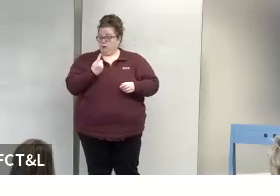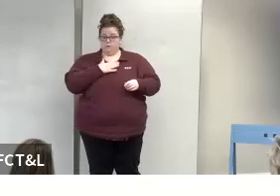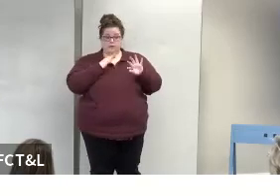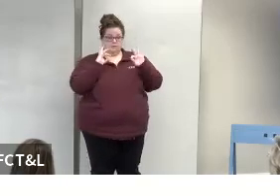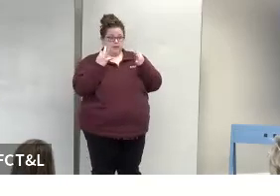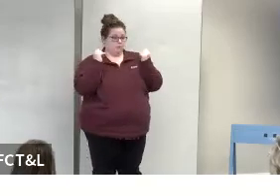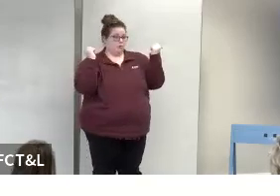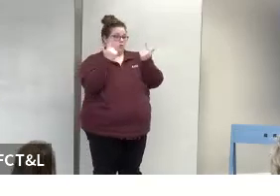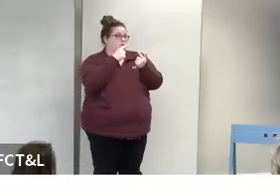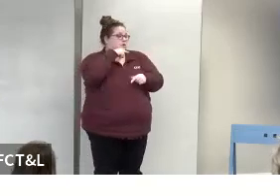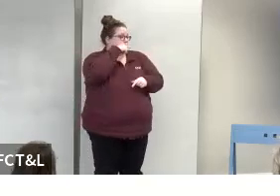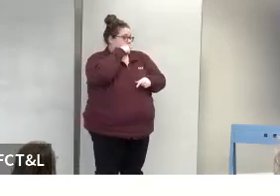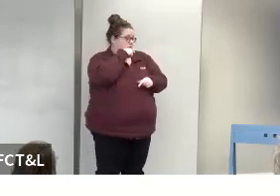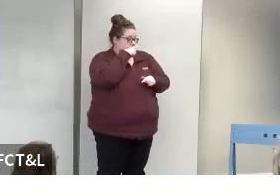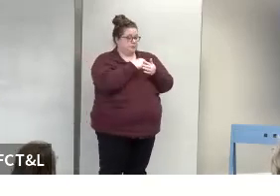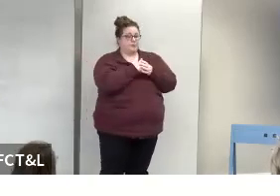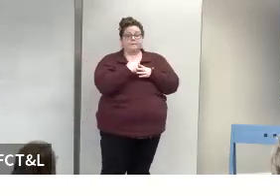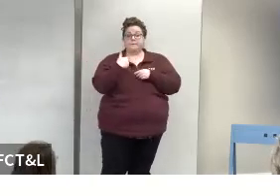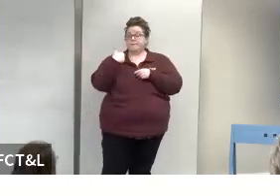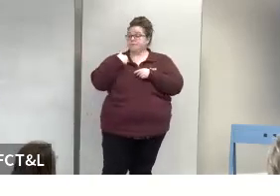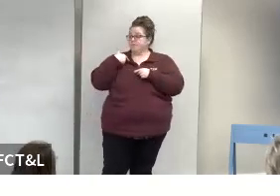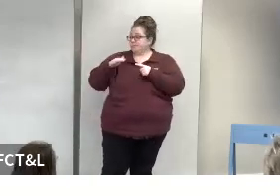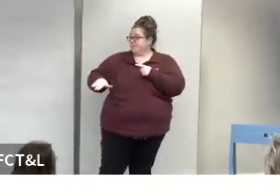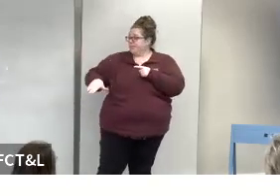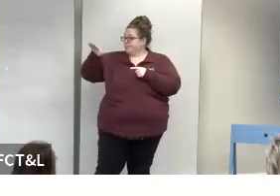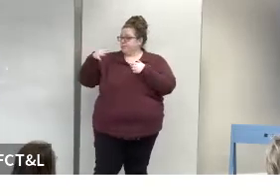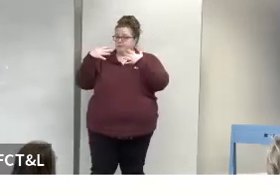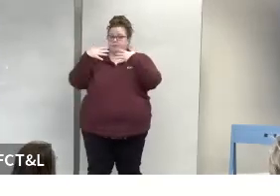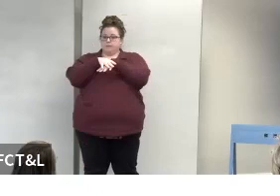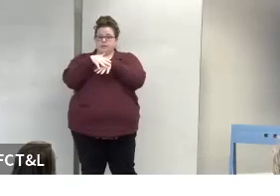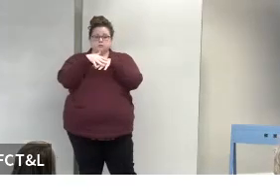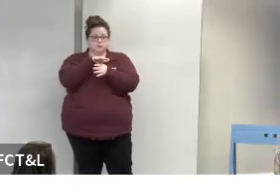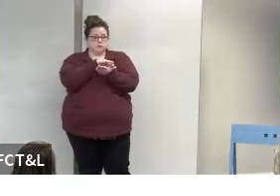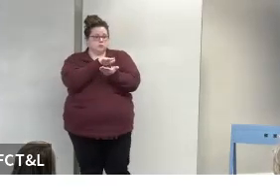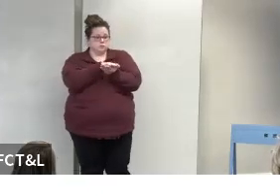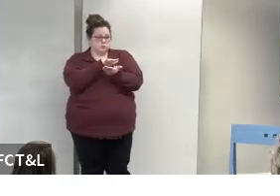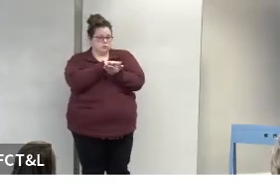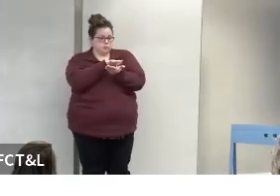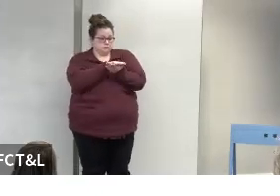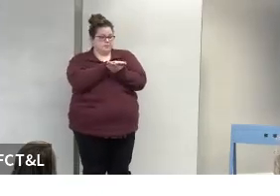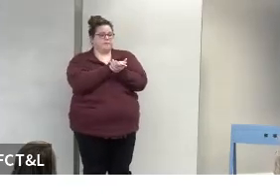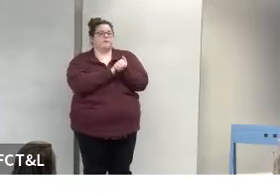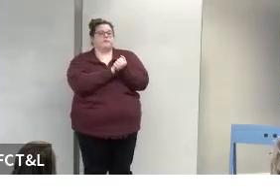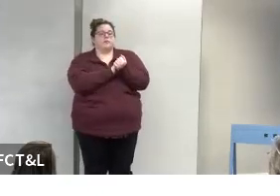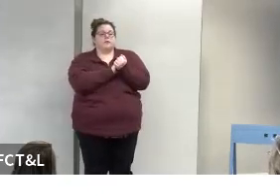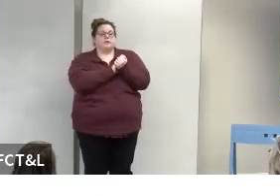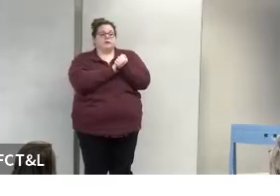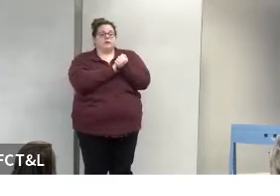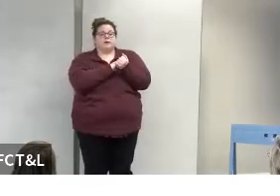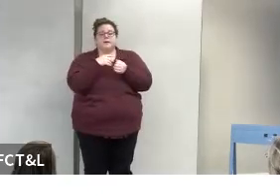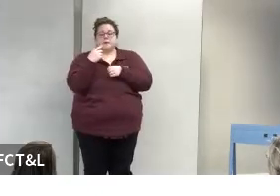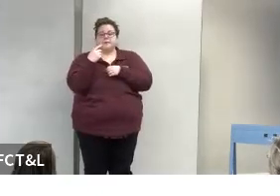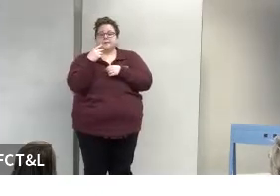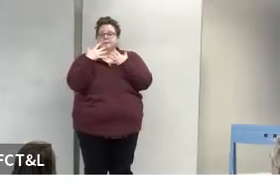just happened. I'm the only deaf person in my family. And so we're not